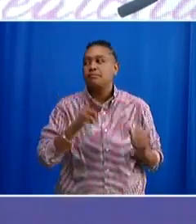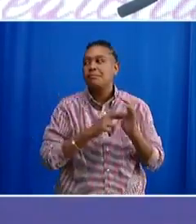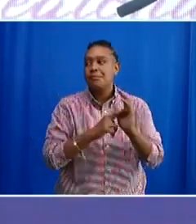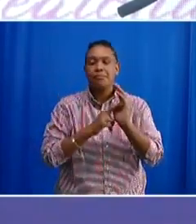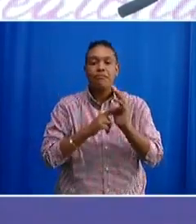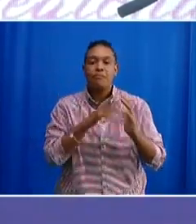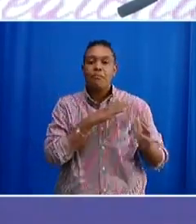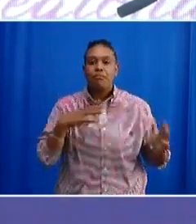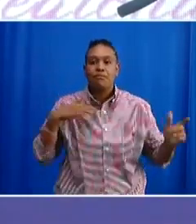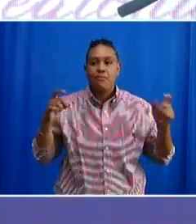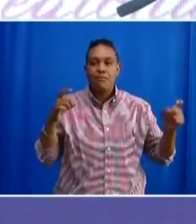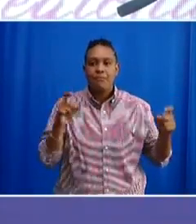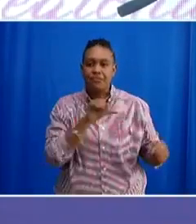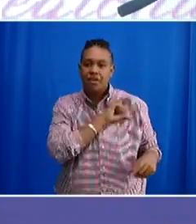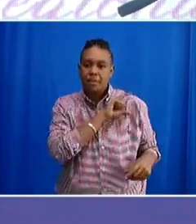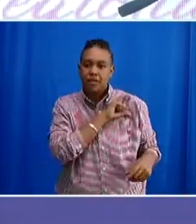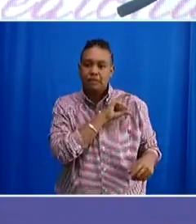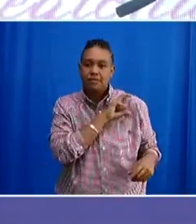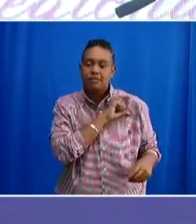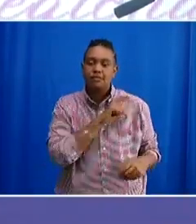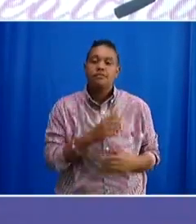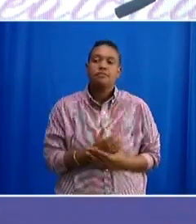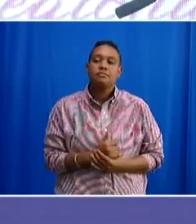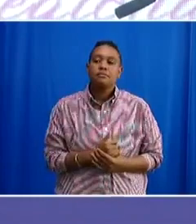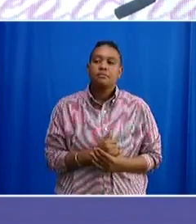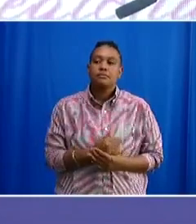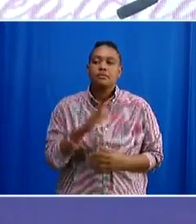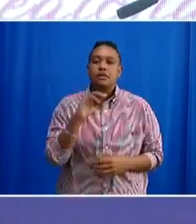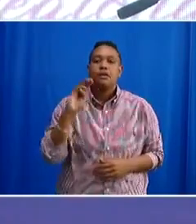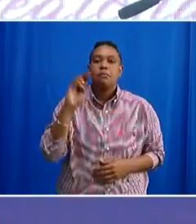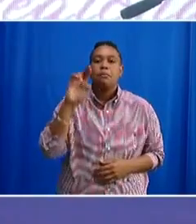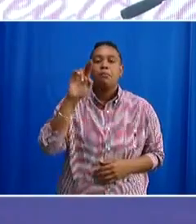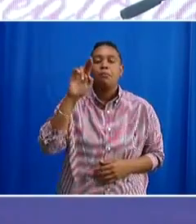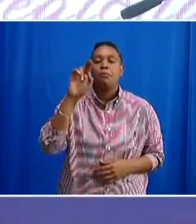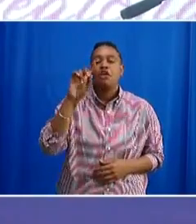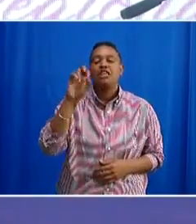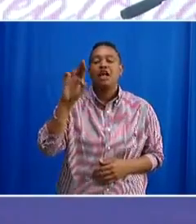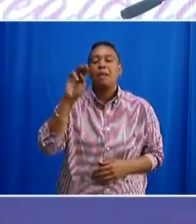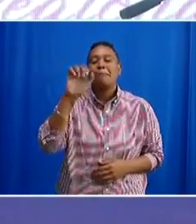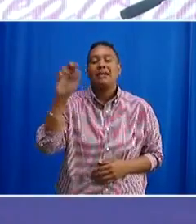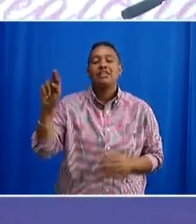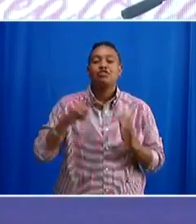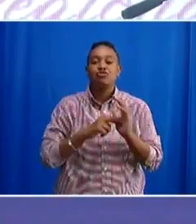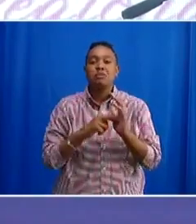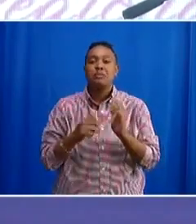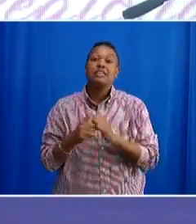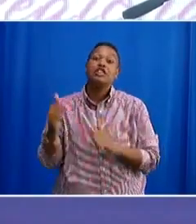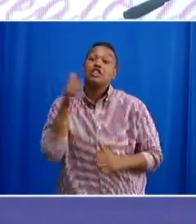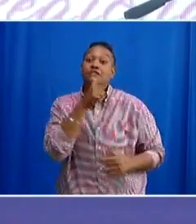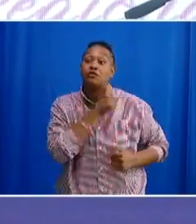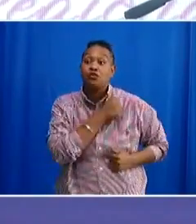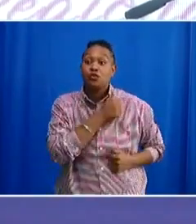representing the Commissioner of Police, and Brigadier Mason, representing the Chief of Defense Staff.